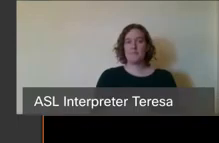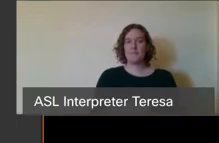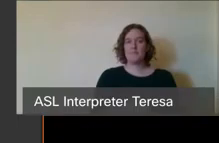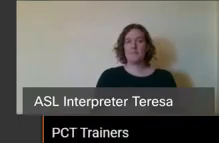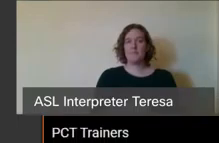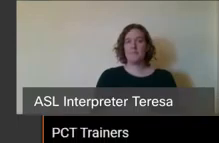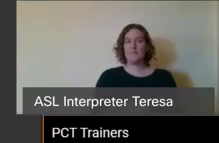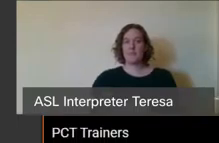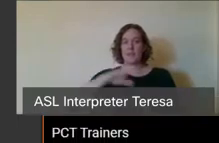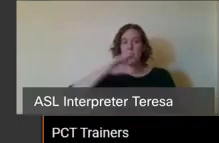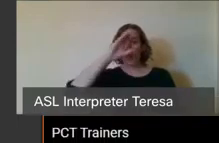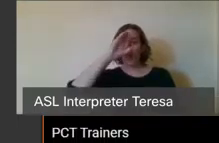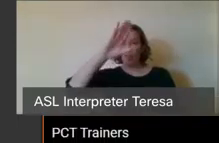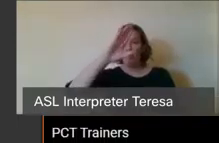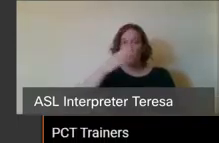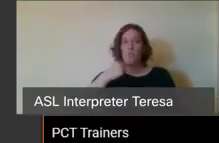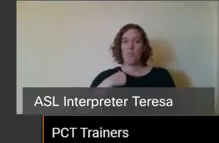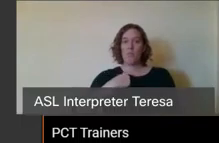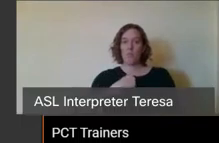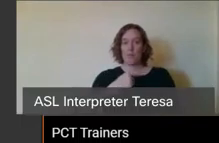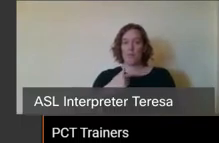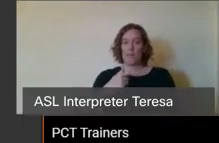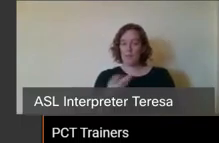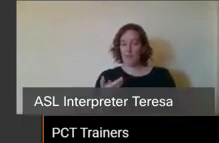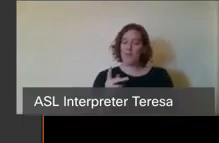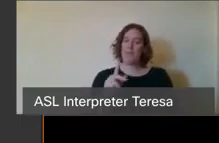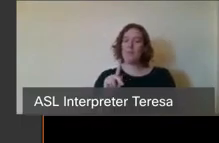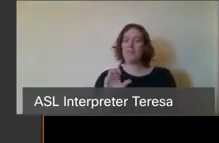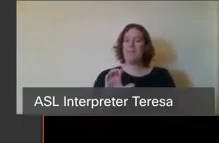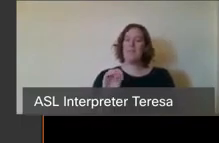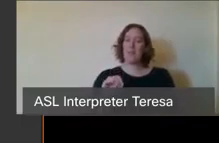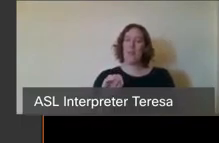girl. Hello, we are a few of the person-centered thinking trainers for the agency.